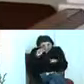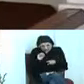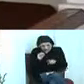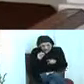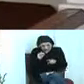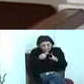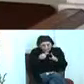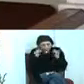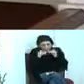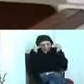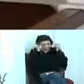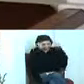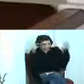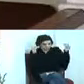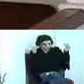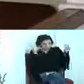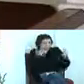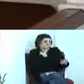G-R-O-W.